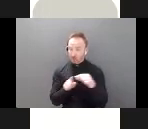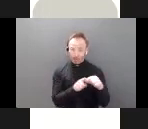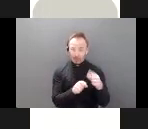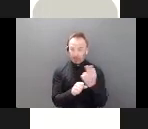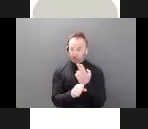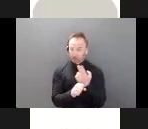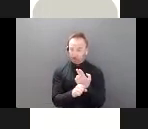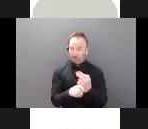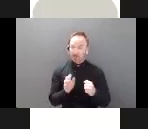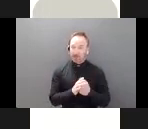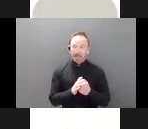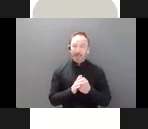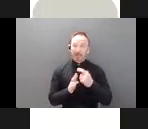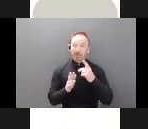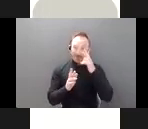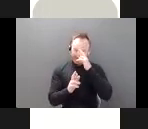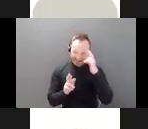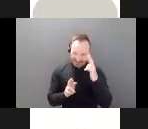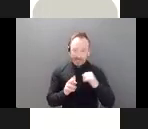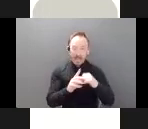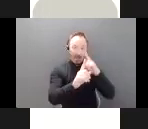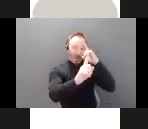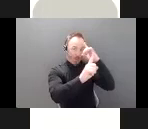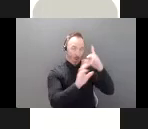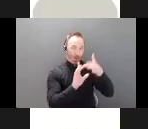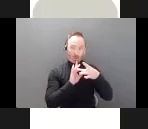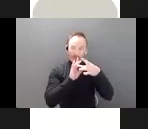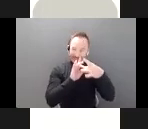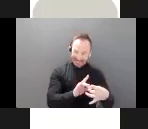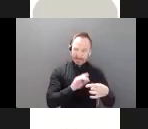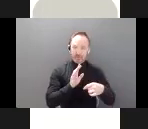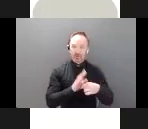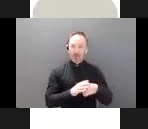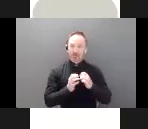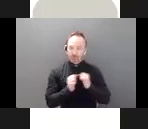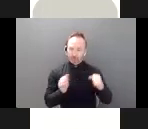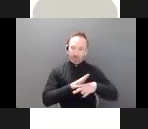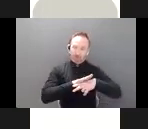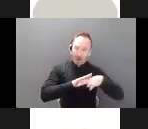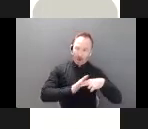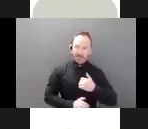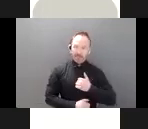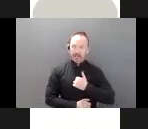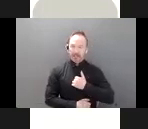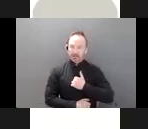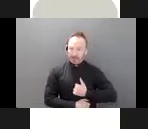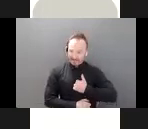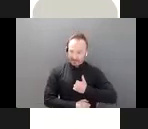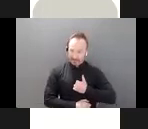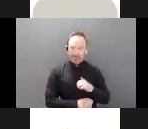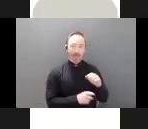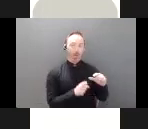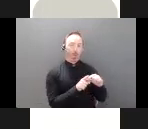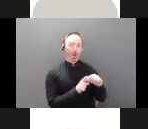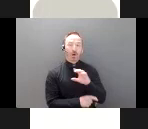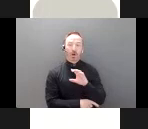I guess work towards truth and reconciliation. We are looking to remove the word elder and replace it with